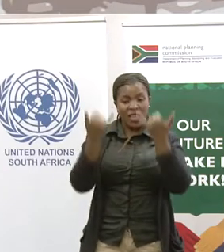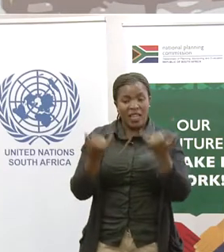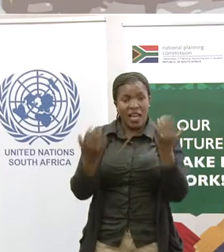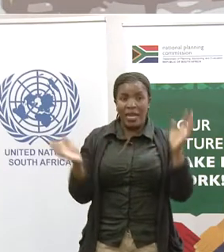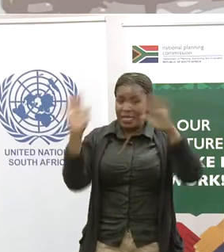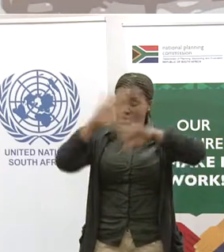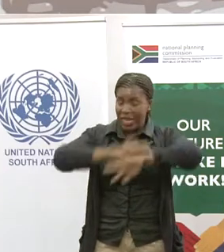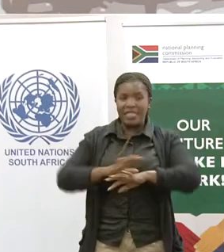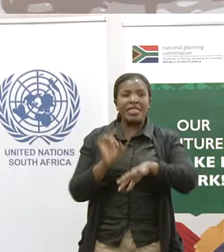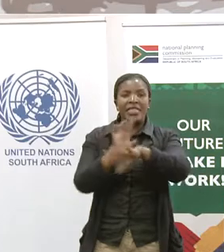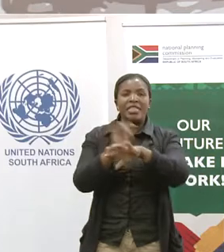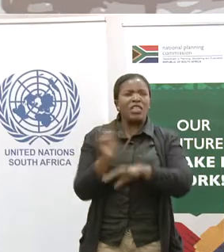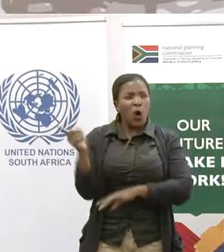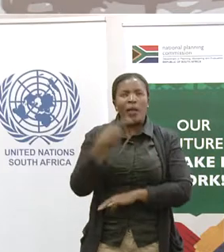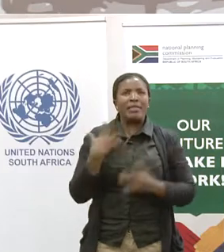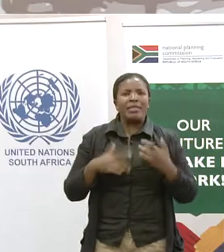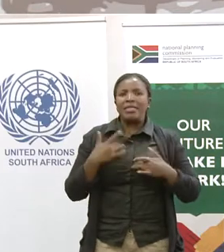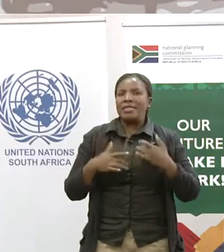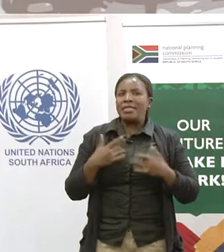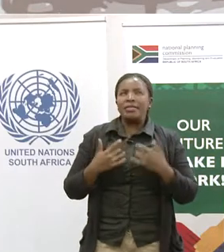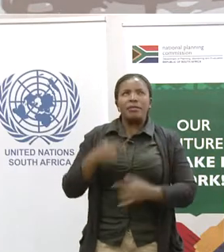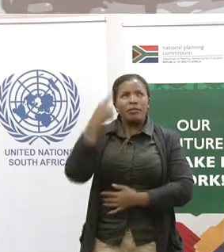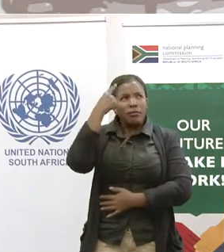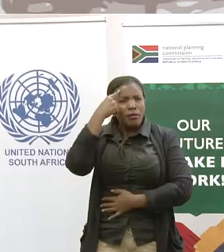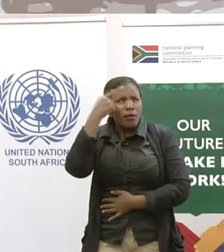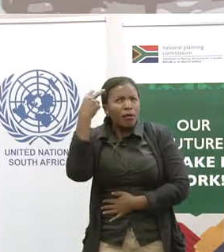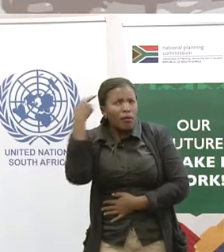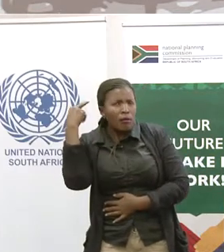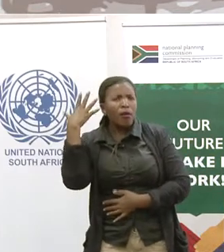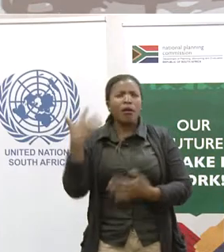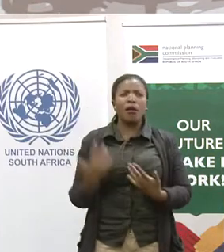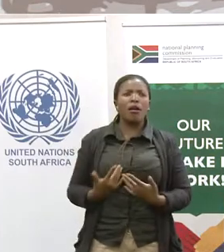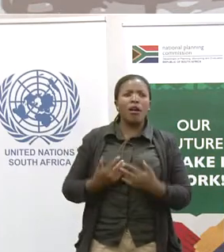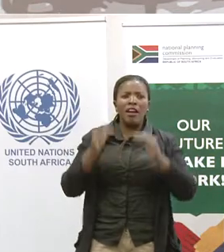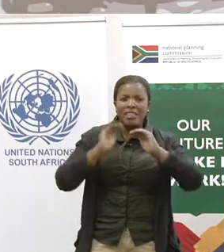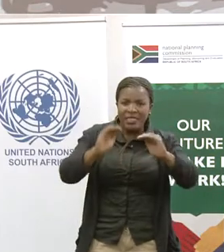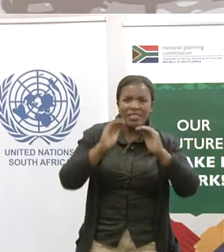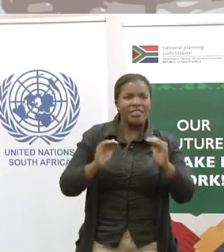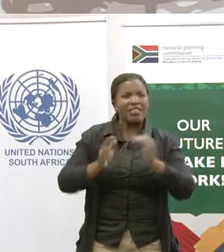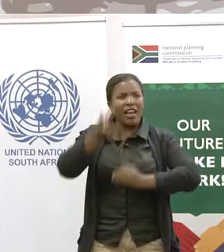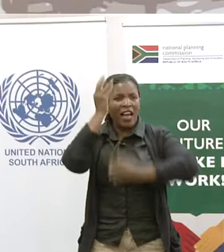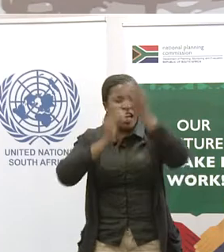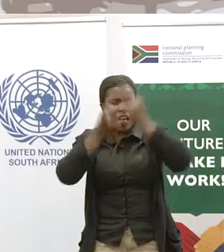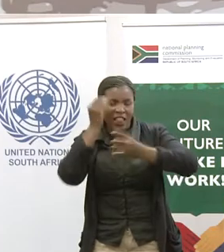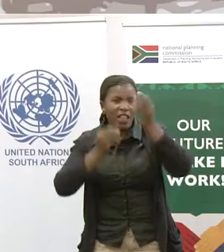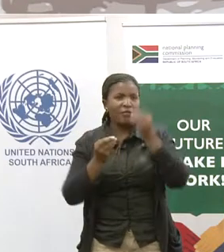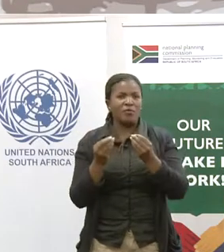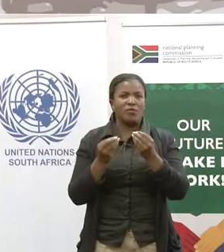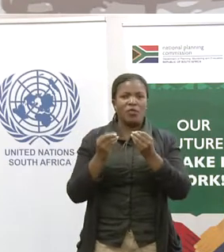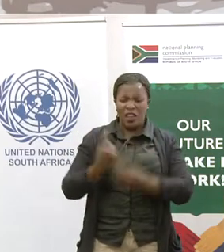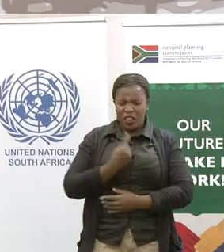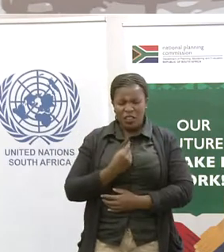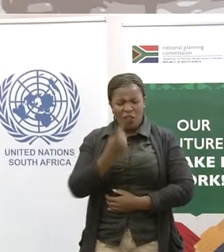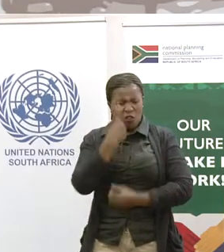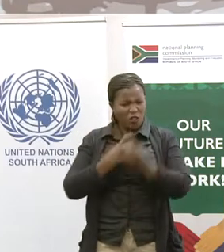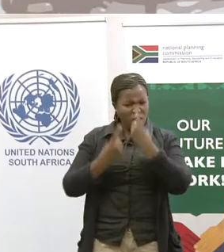all of you to be curious, to reflect, to learn, to teach, to dream, to ask